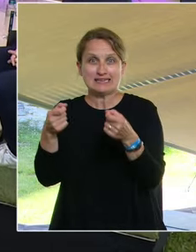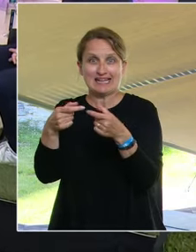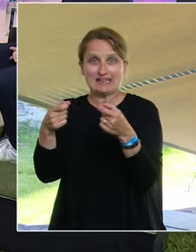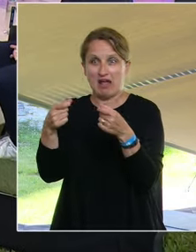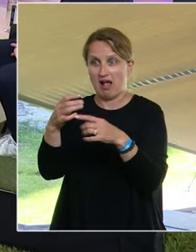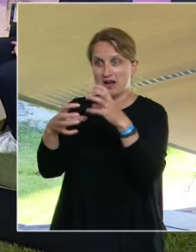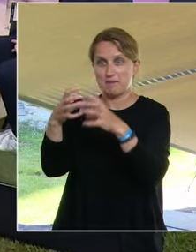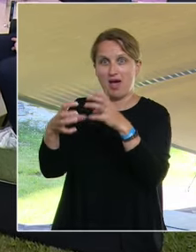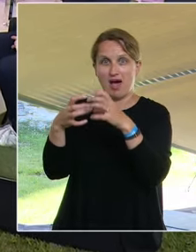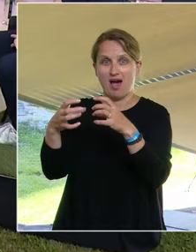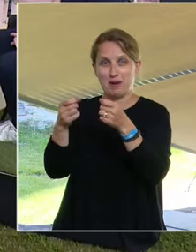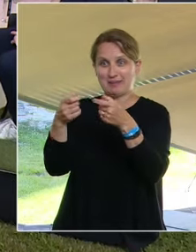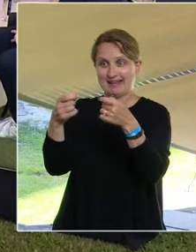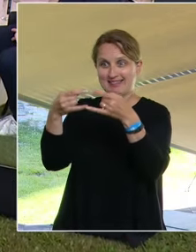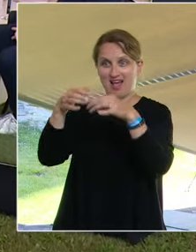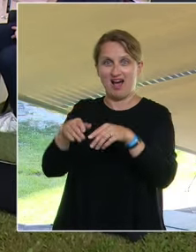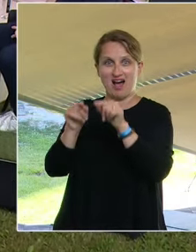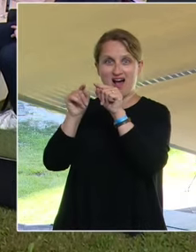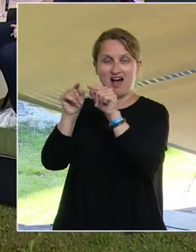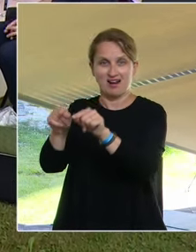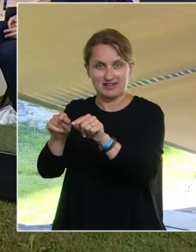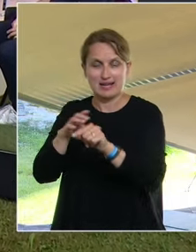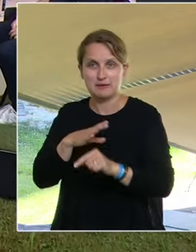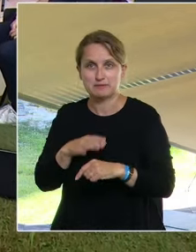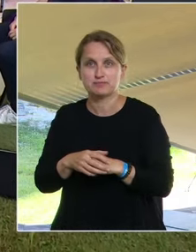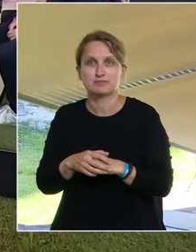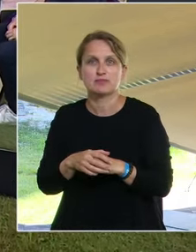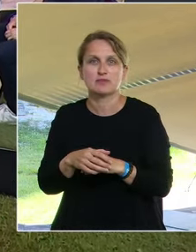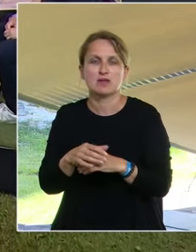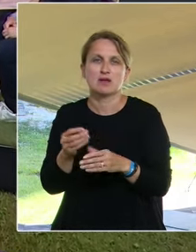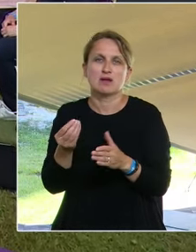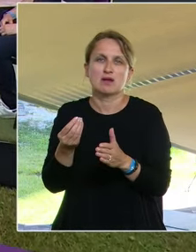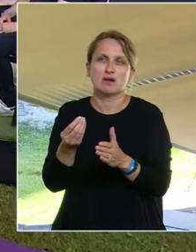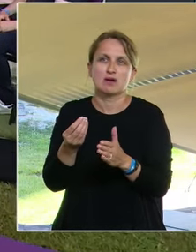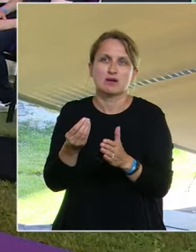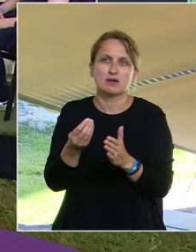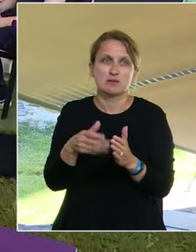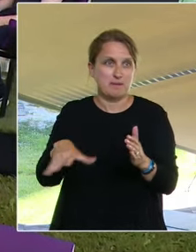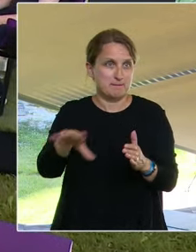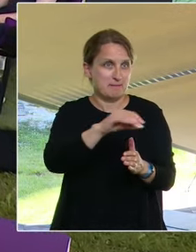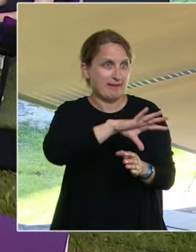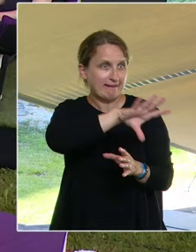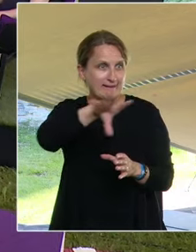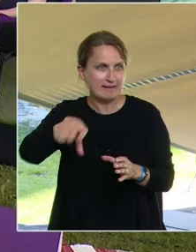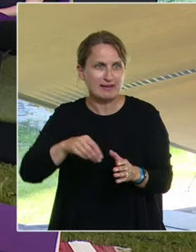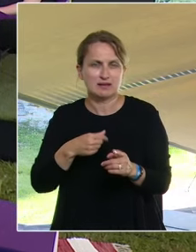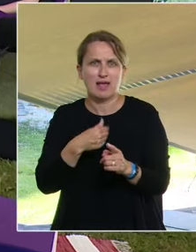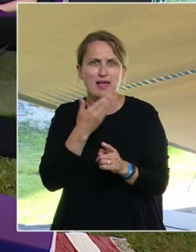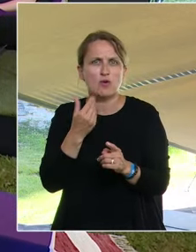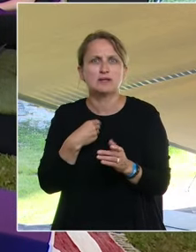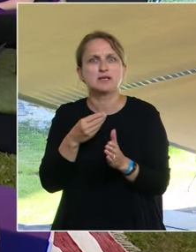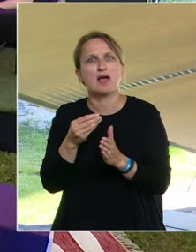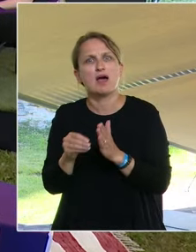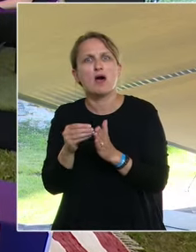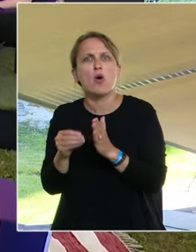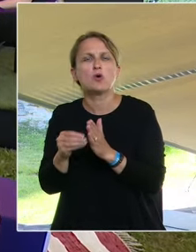About the digitalization. So the truth is that a lot of us are buying clothes not because, like all of us guys. It's not because there's nothing to